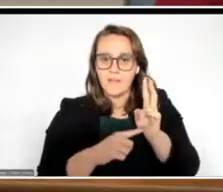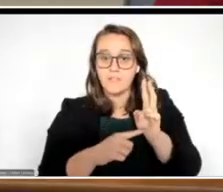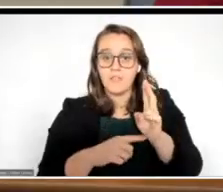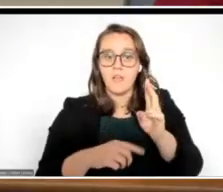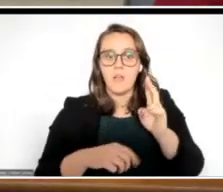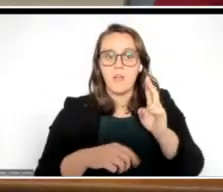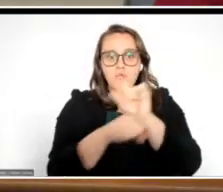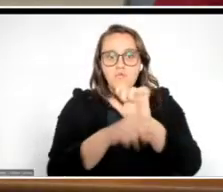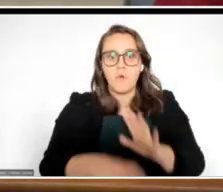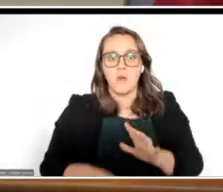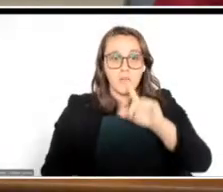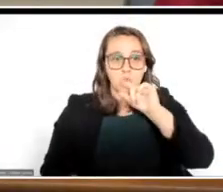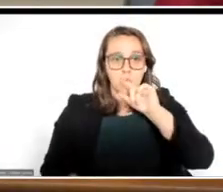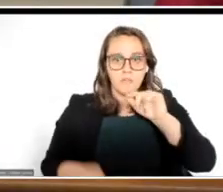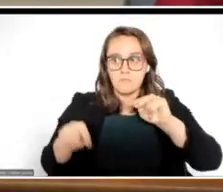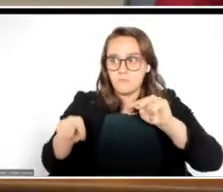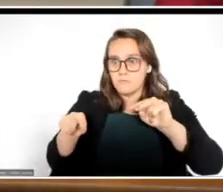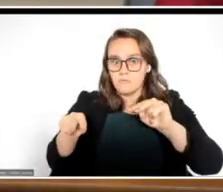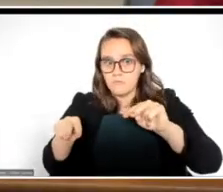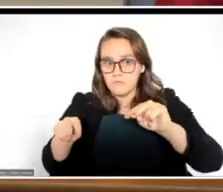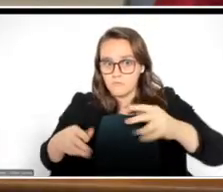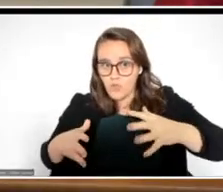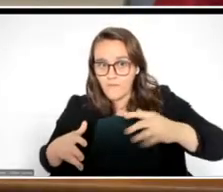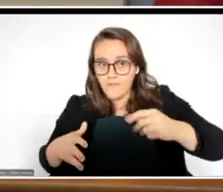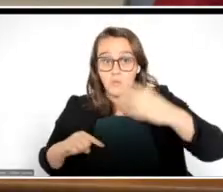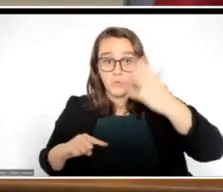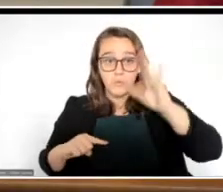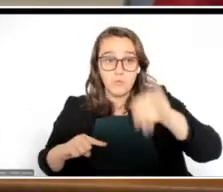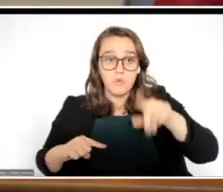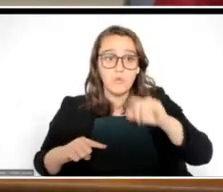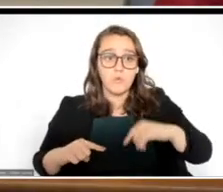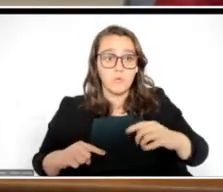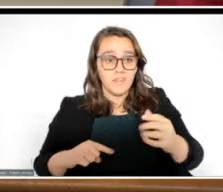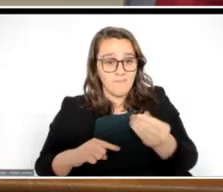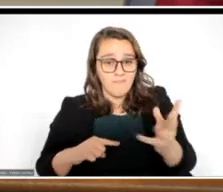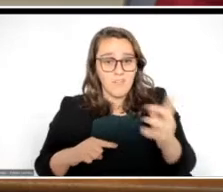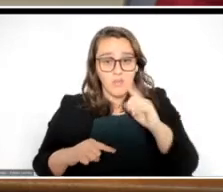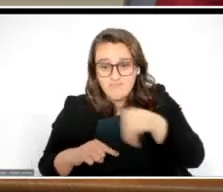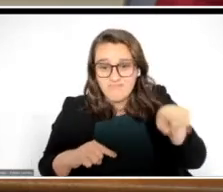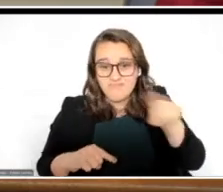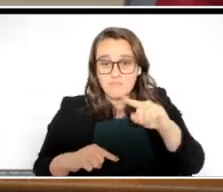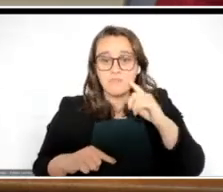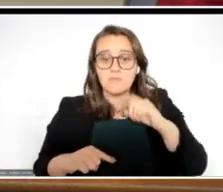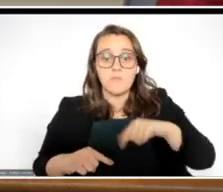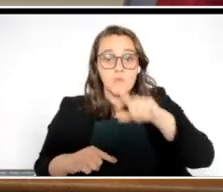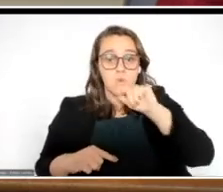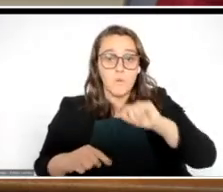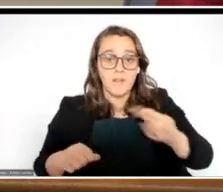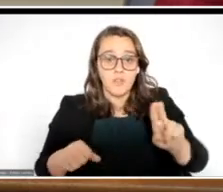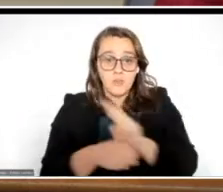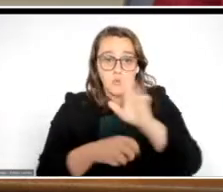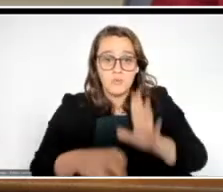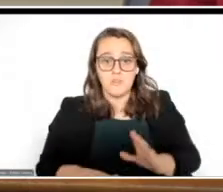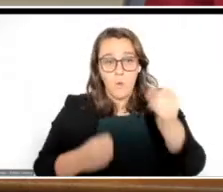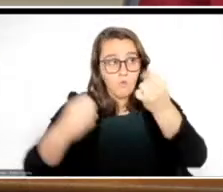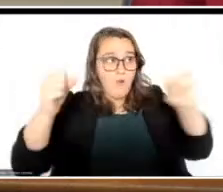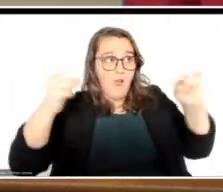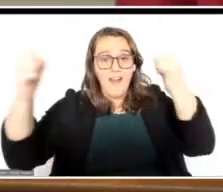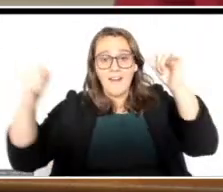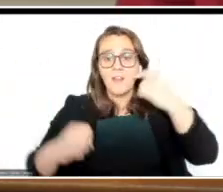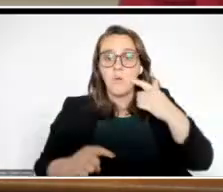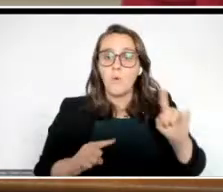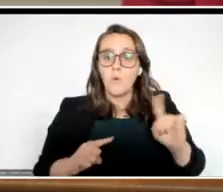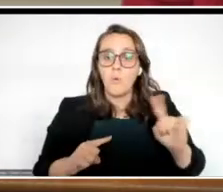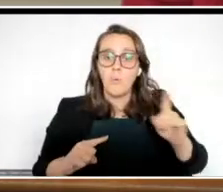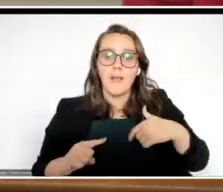situation. They knew that certain Twitter users were rioting at the Capitol and tweeting about it at the same time. As the afternoon